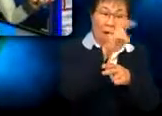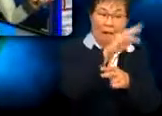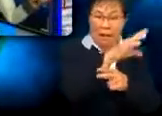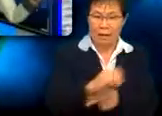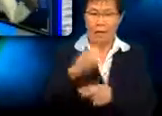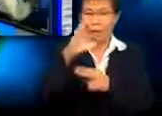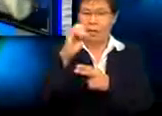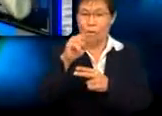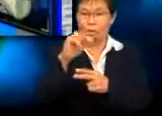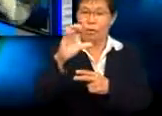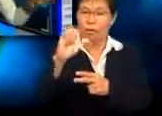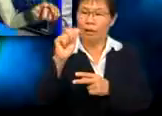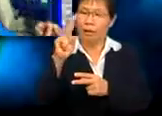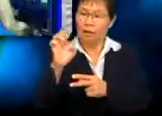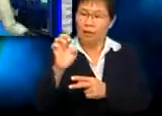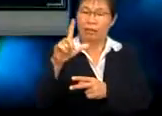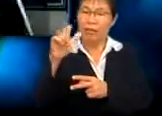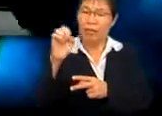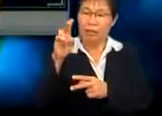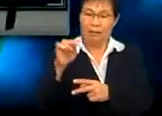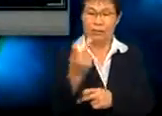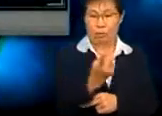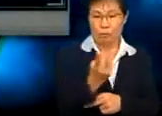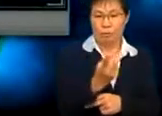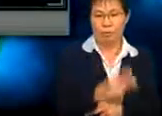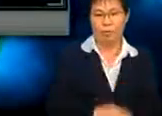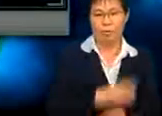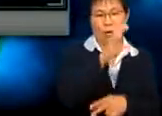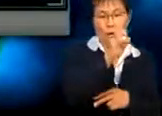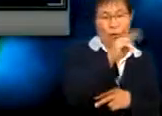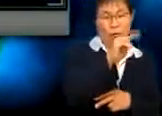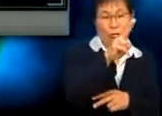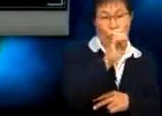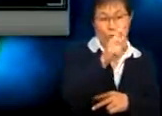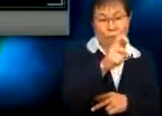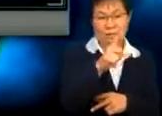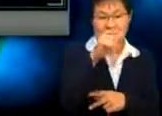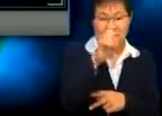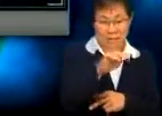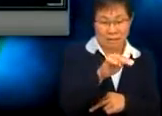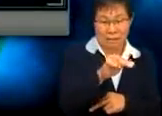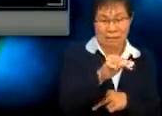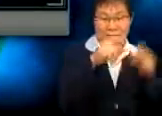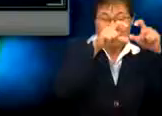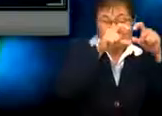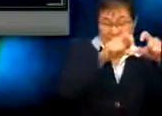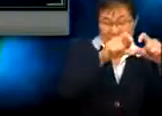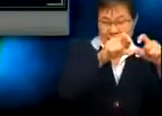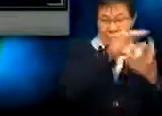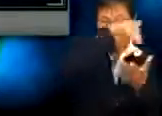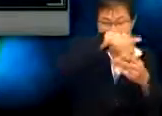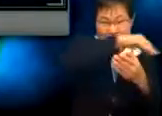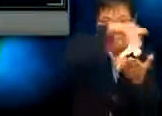the concave lens. The convex lens is thicker in the